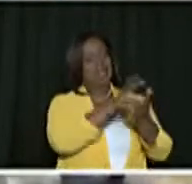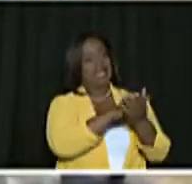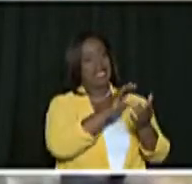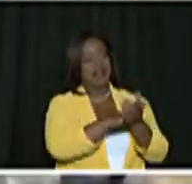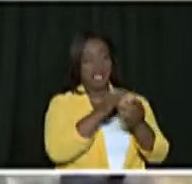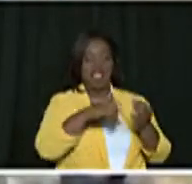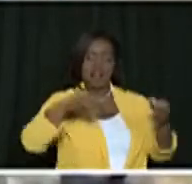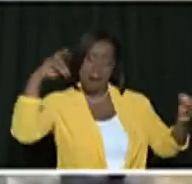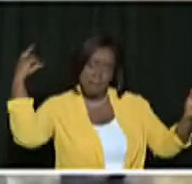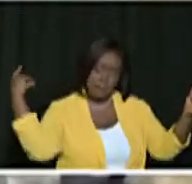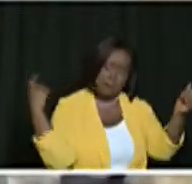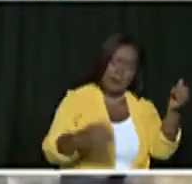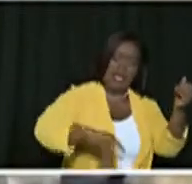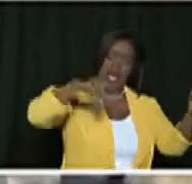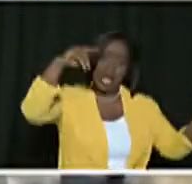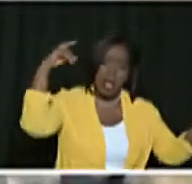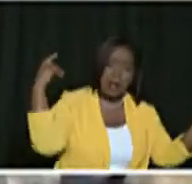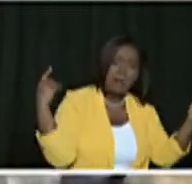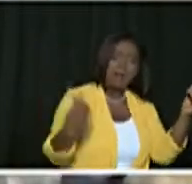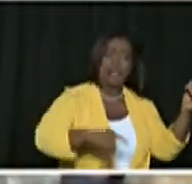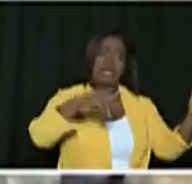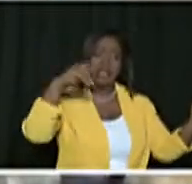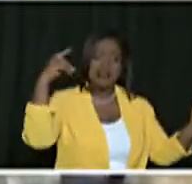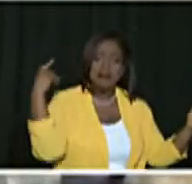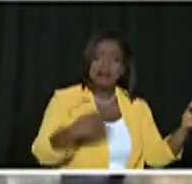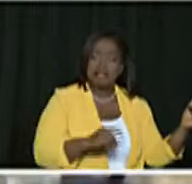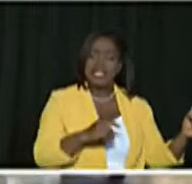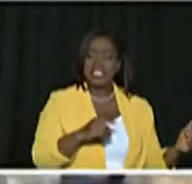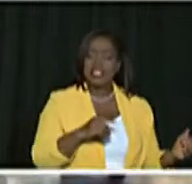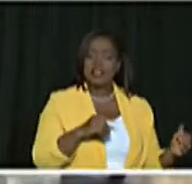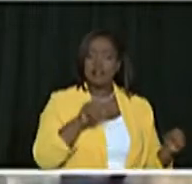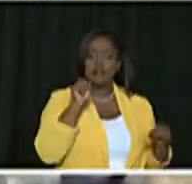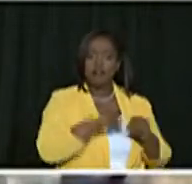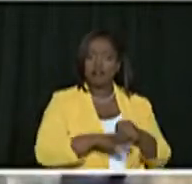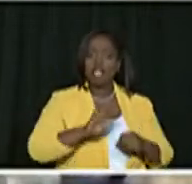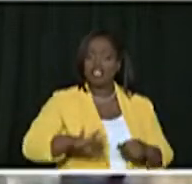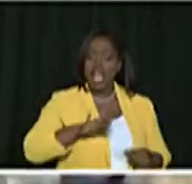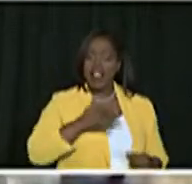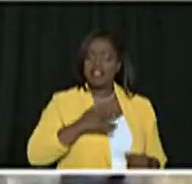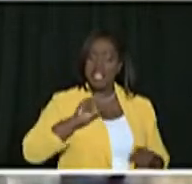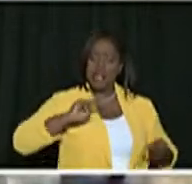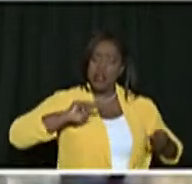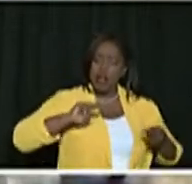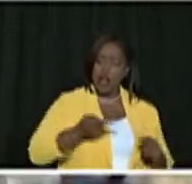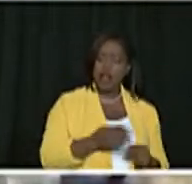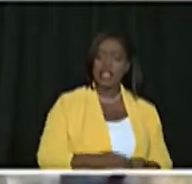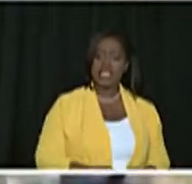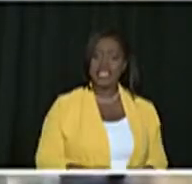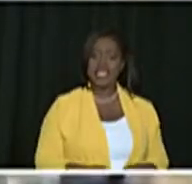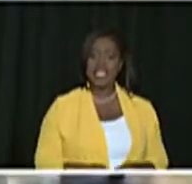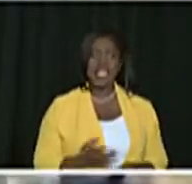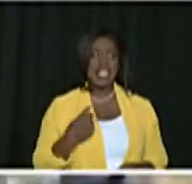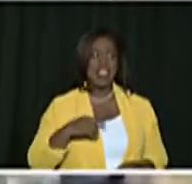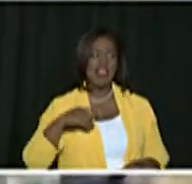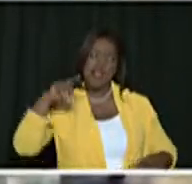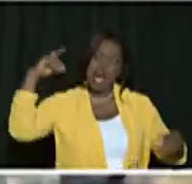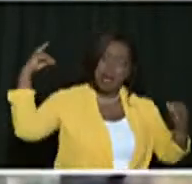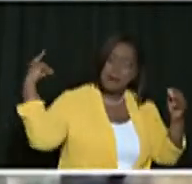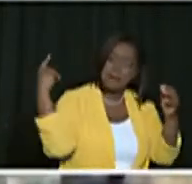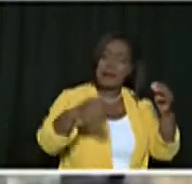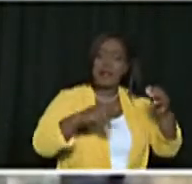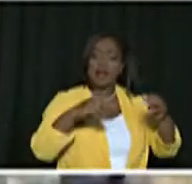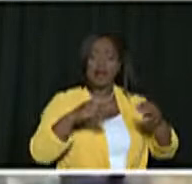this child in a way that will cause severe pain, if I lay on some stripes that will leave a